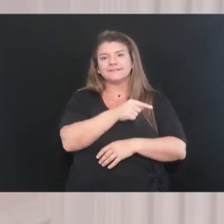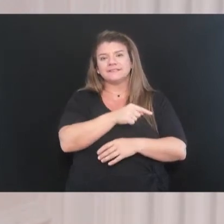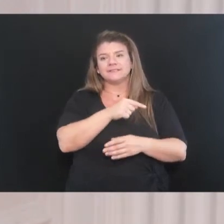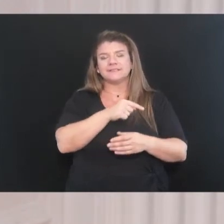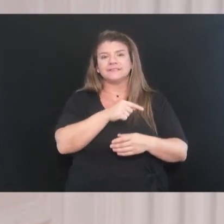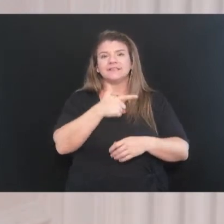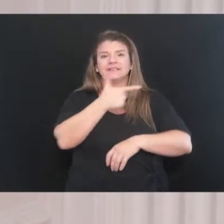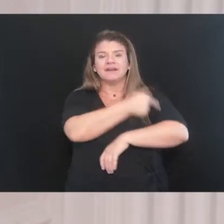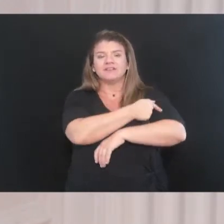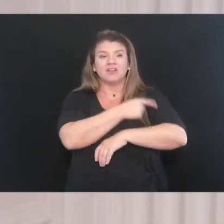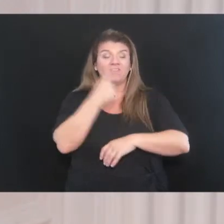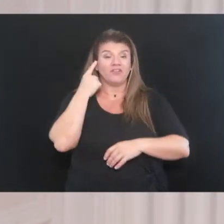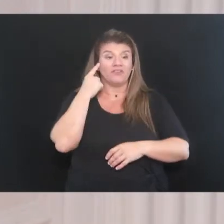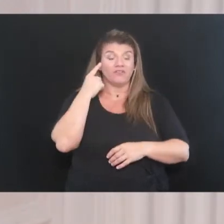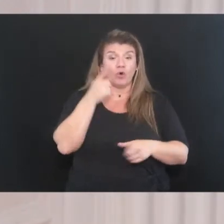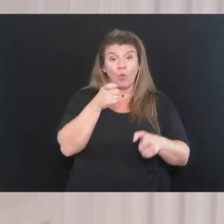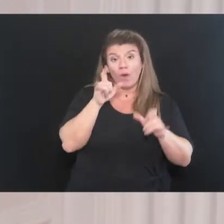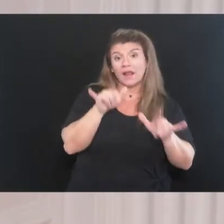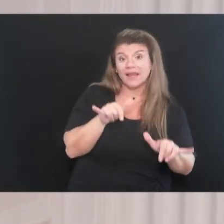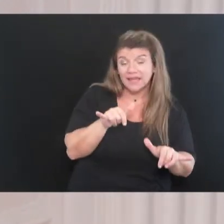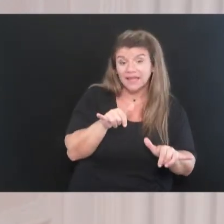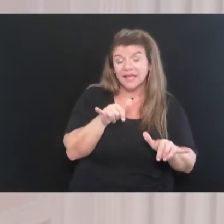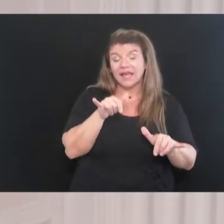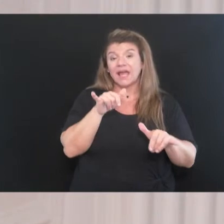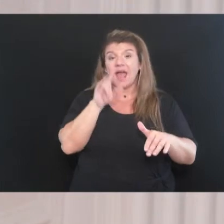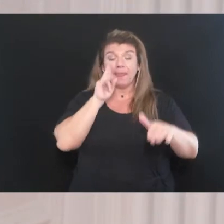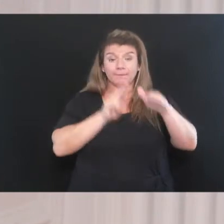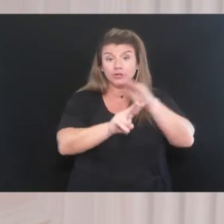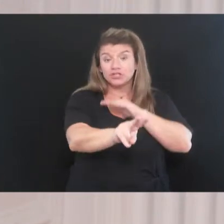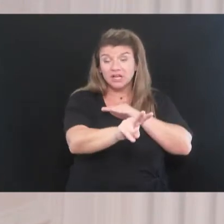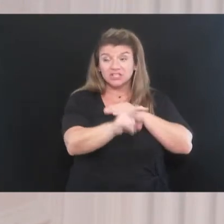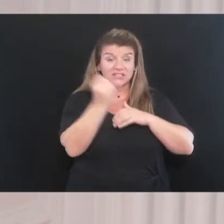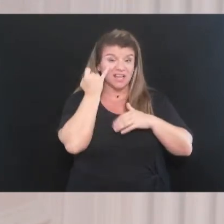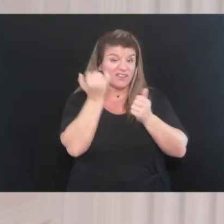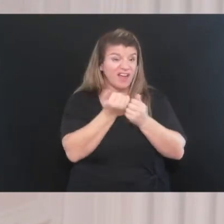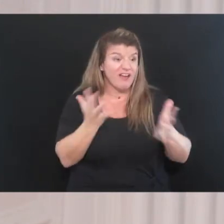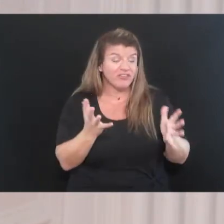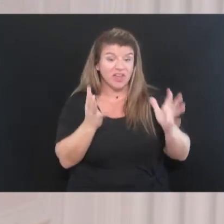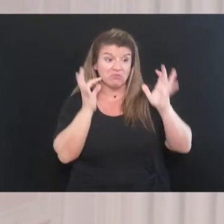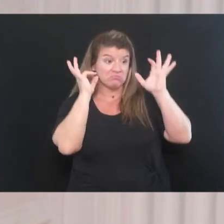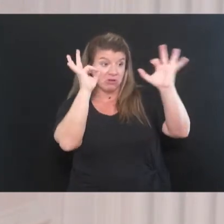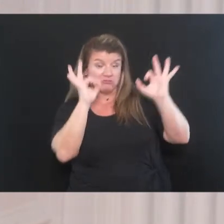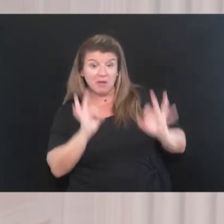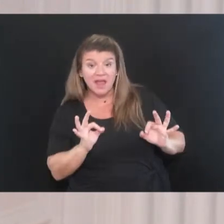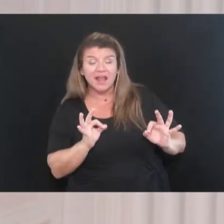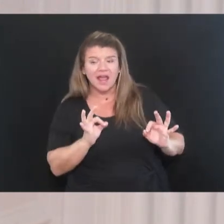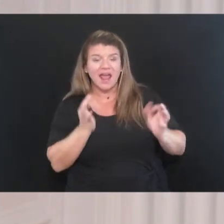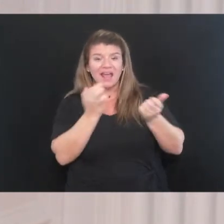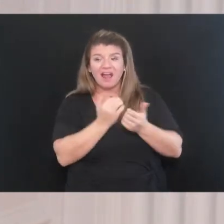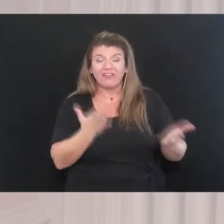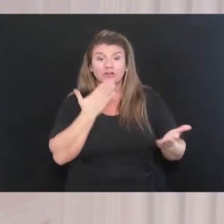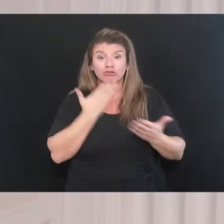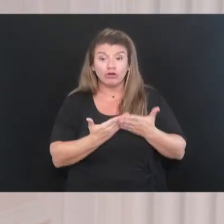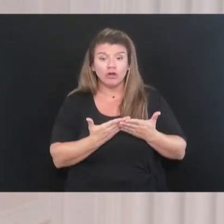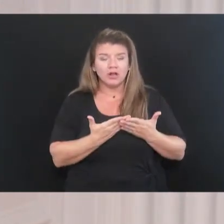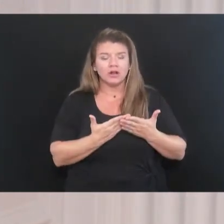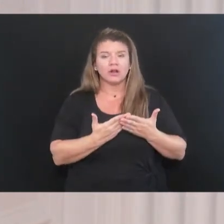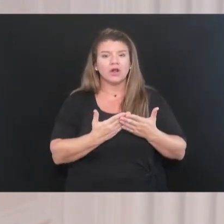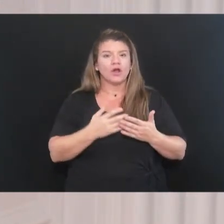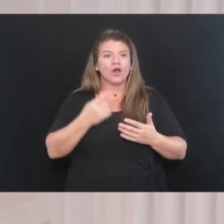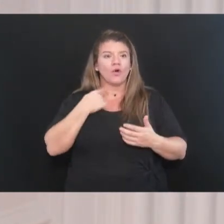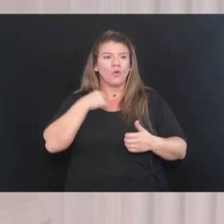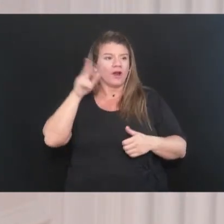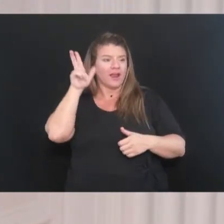least Pfizer quickly. And the projections are, if all goes according to plan and all looks as good as we are hearing in